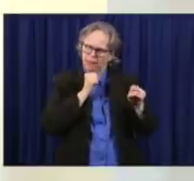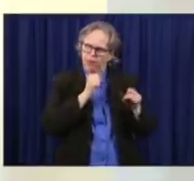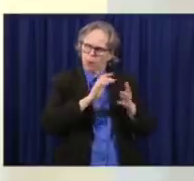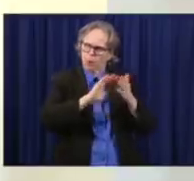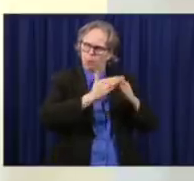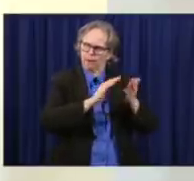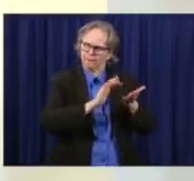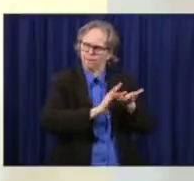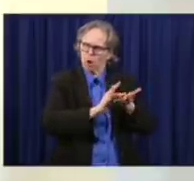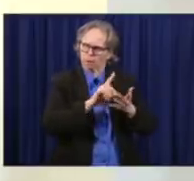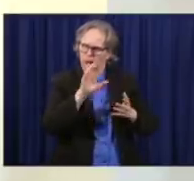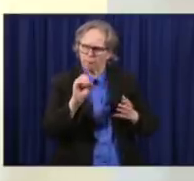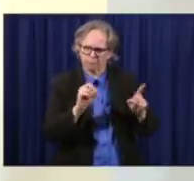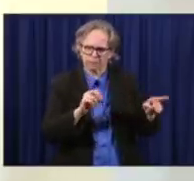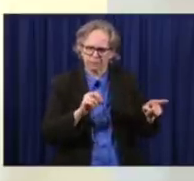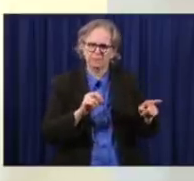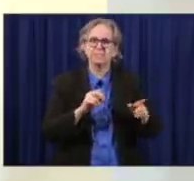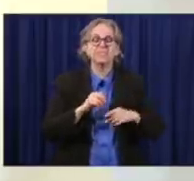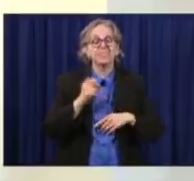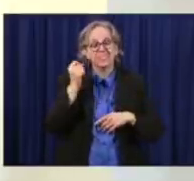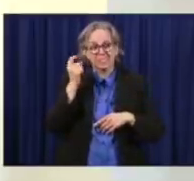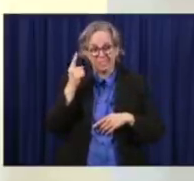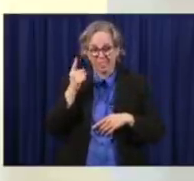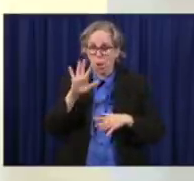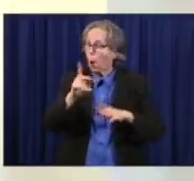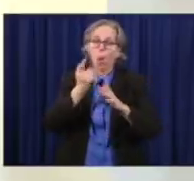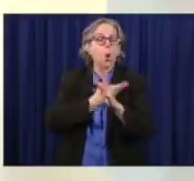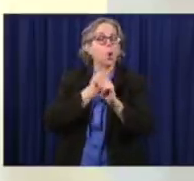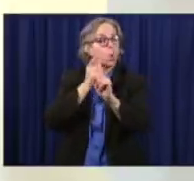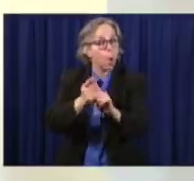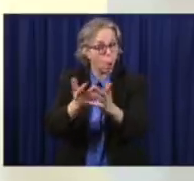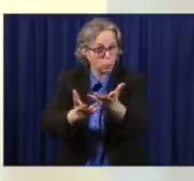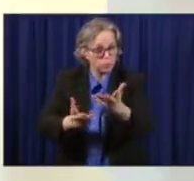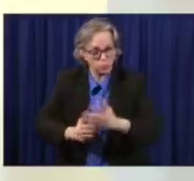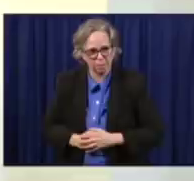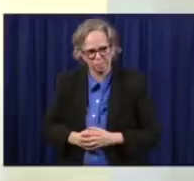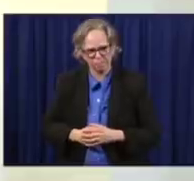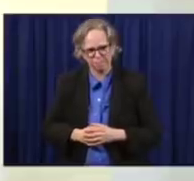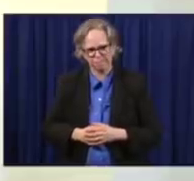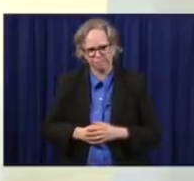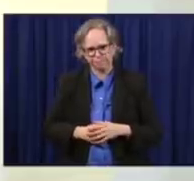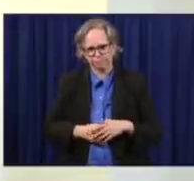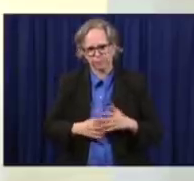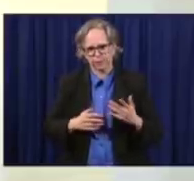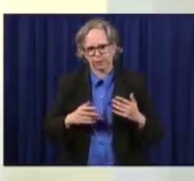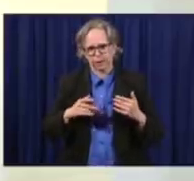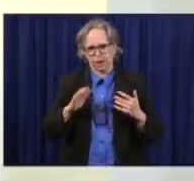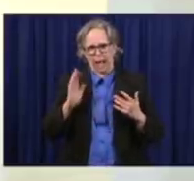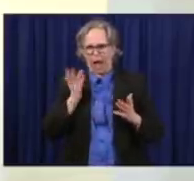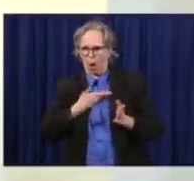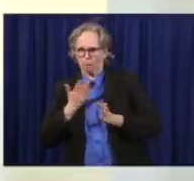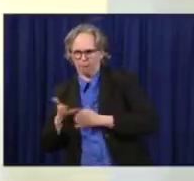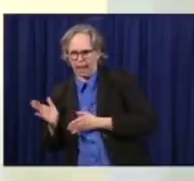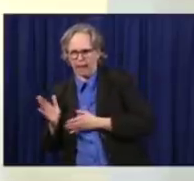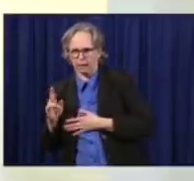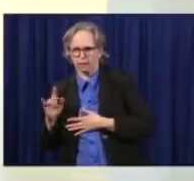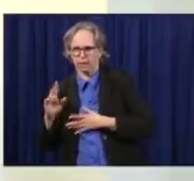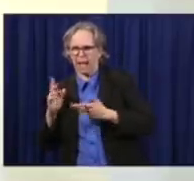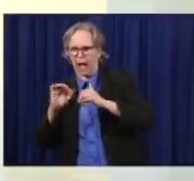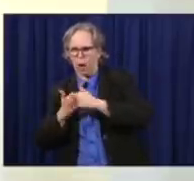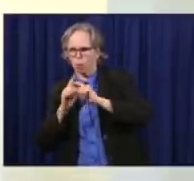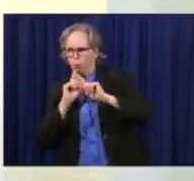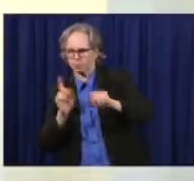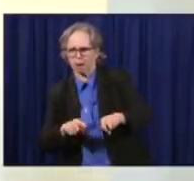building toward, quite honestly, there's another whole piece to this, which is our response side, which is